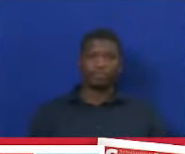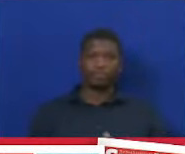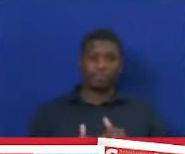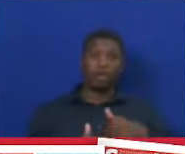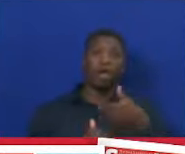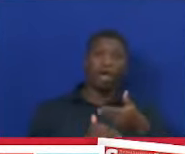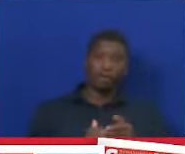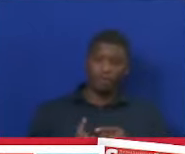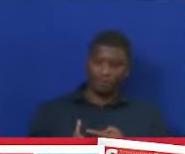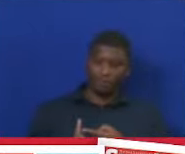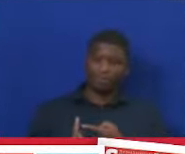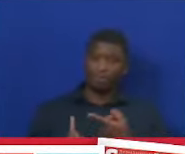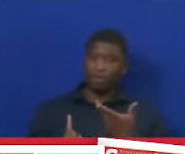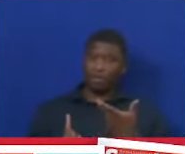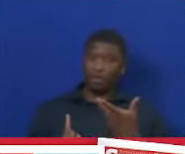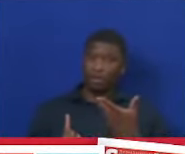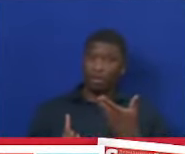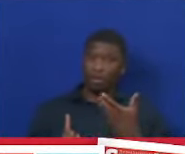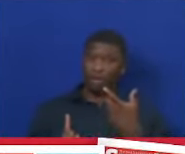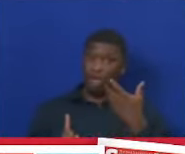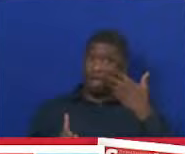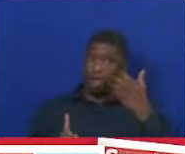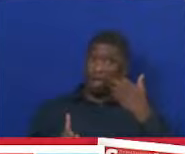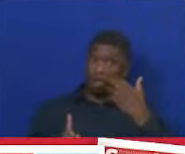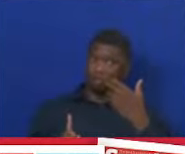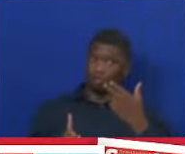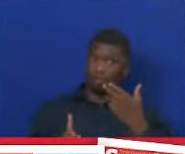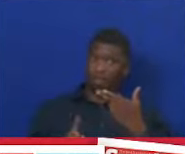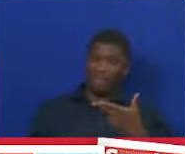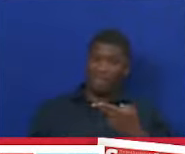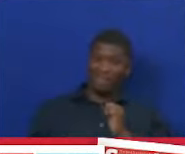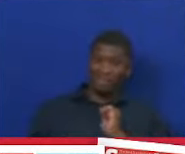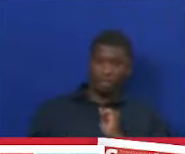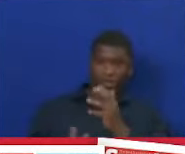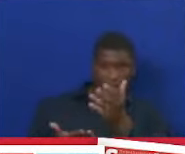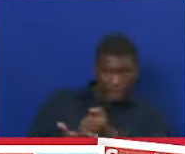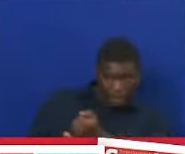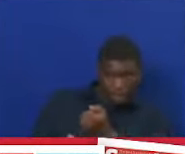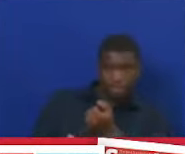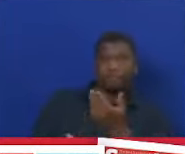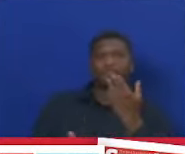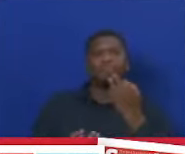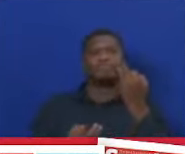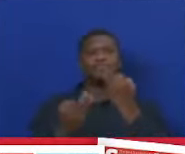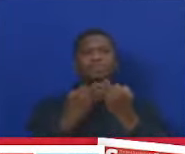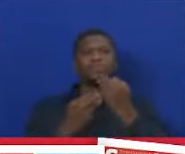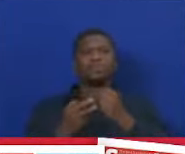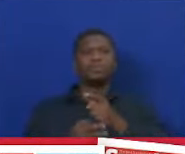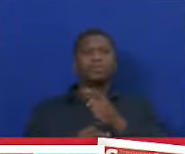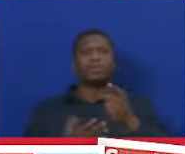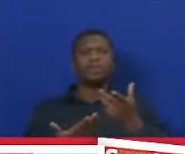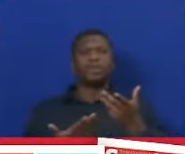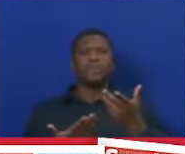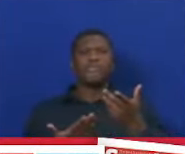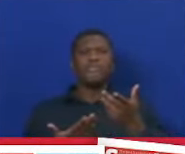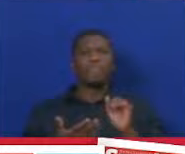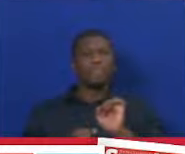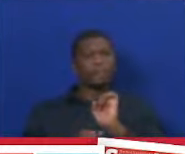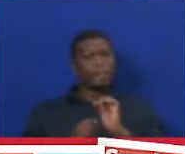firearm, please then confirm to the Commission the total number of firearms that you had seized at his